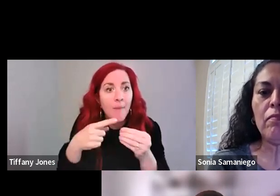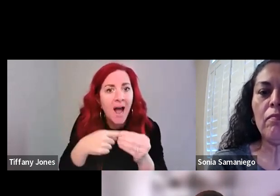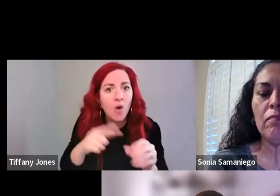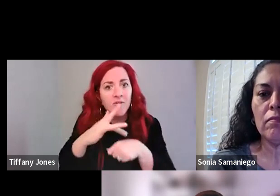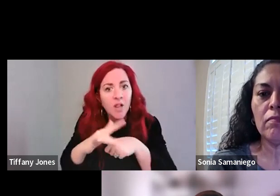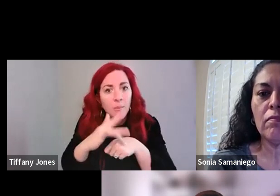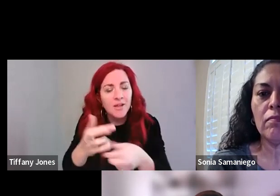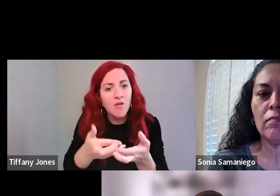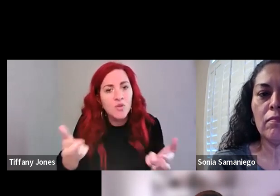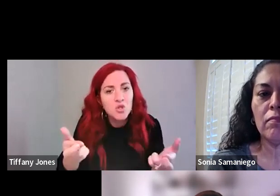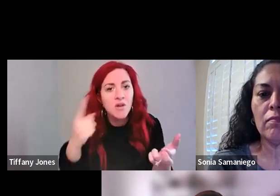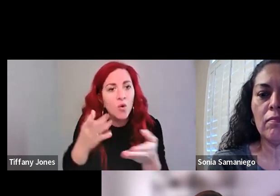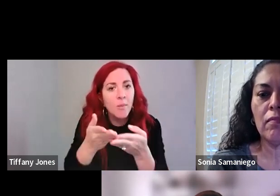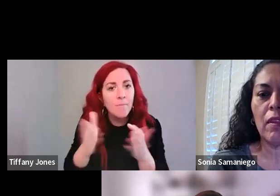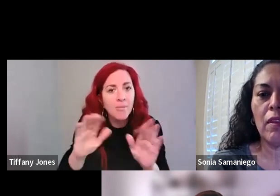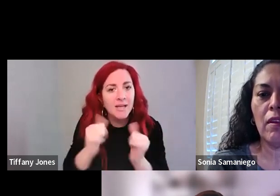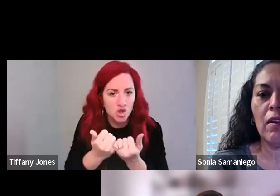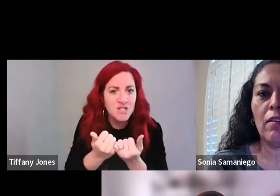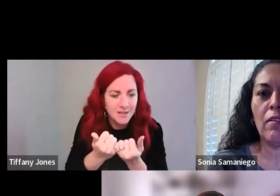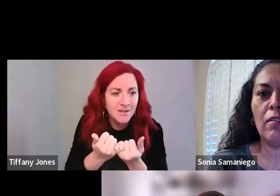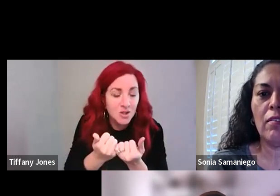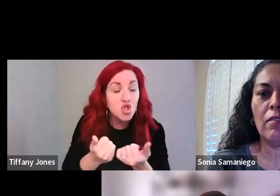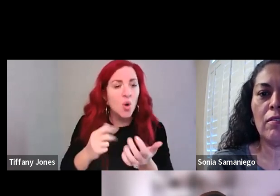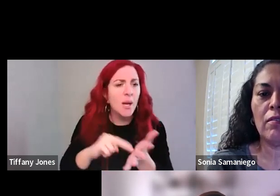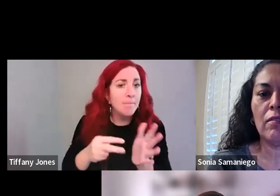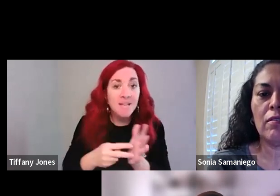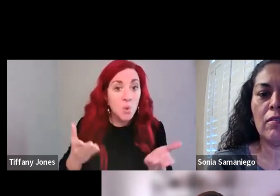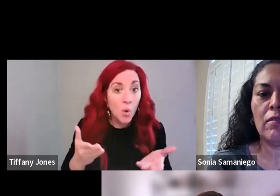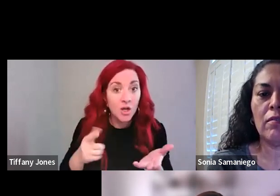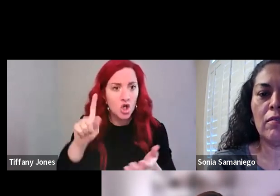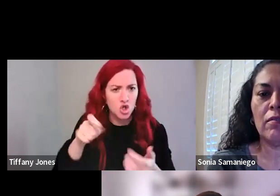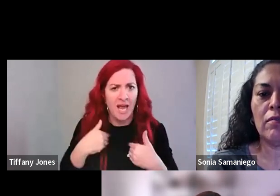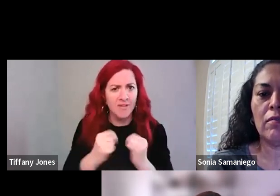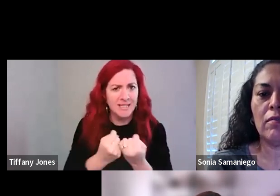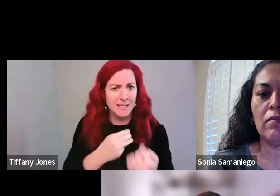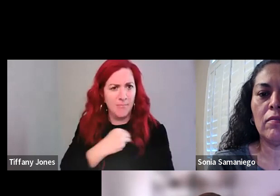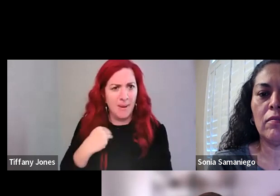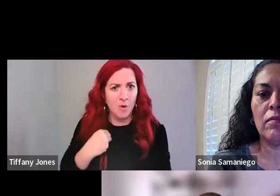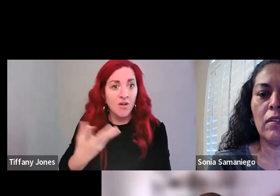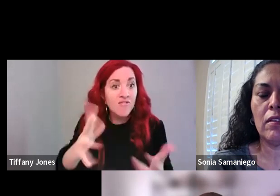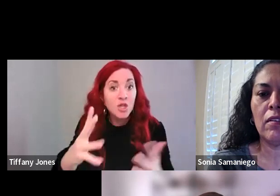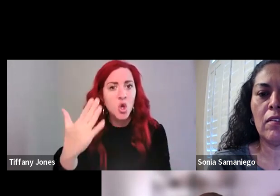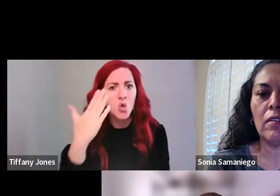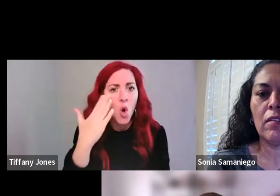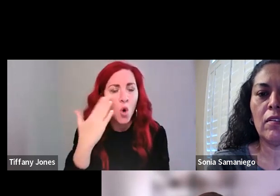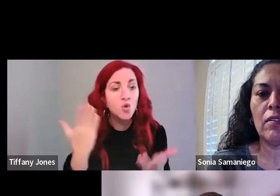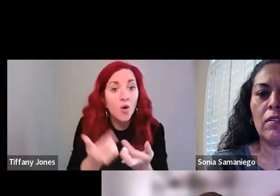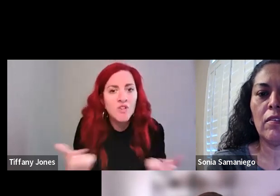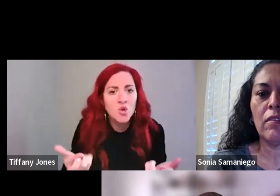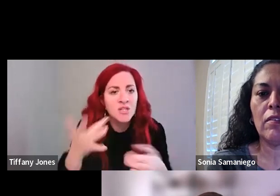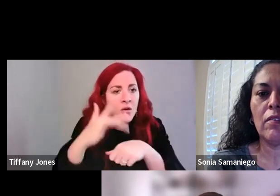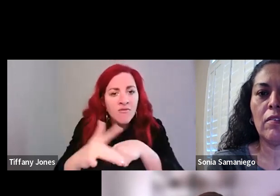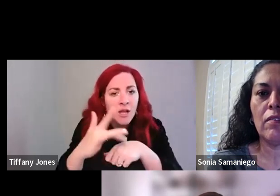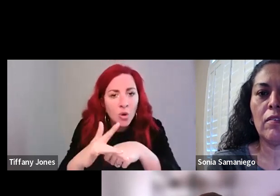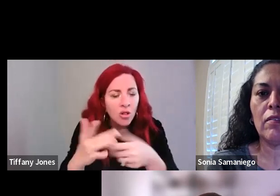of resources of the public agency. So essentially there should be a team member who knows what resources exist and